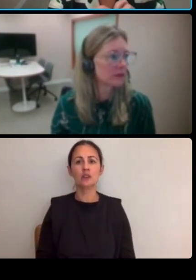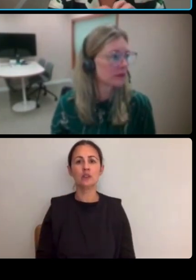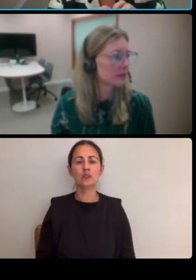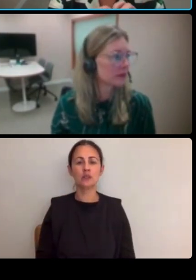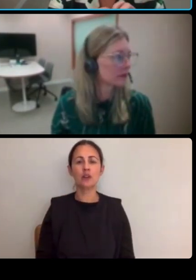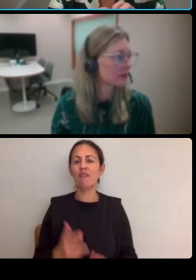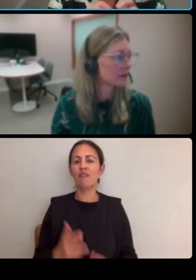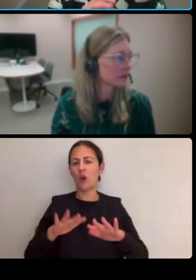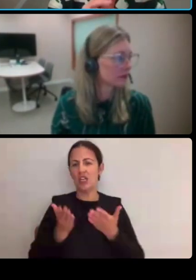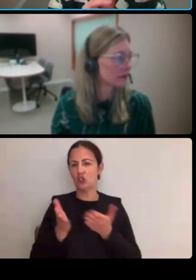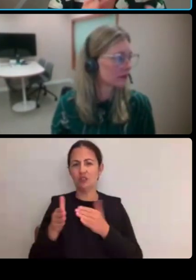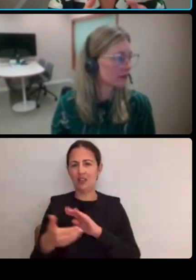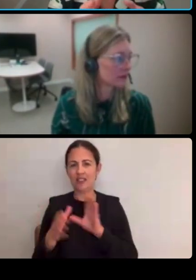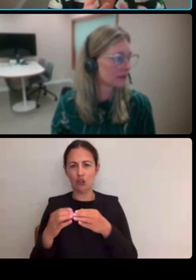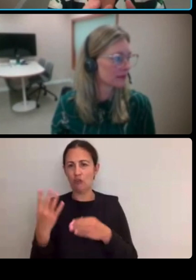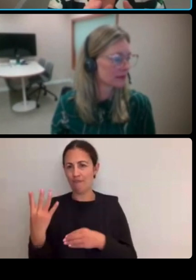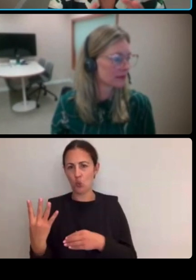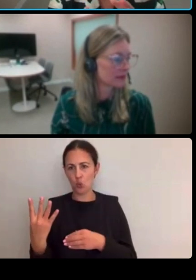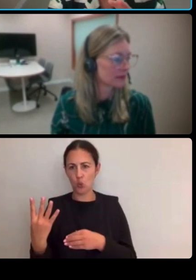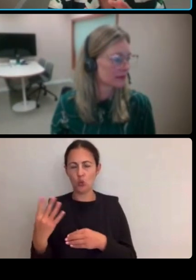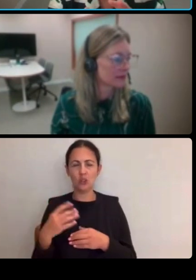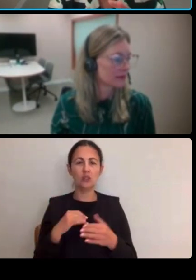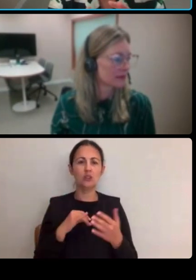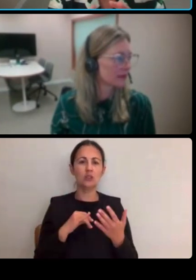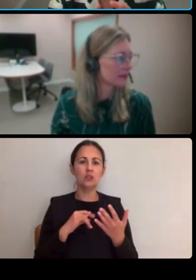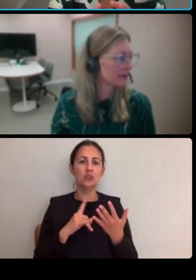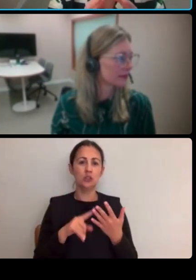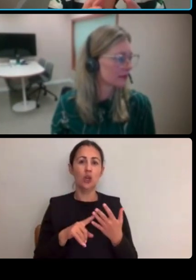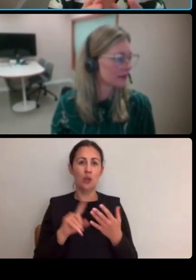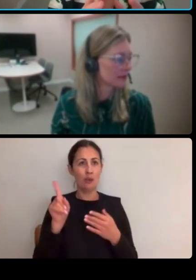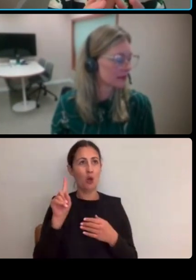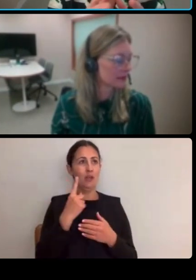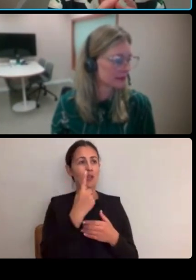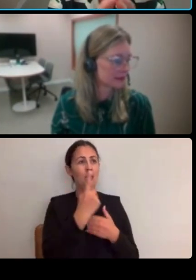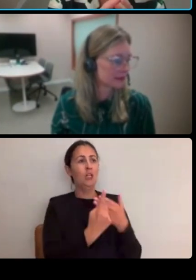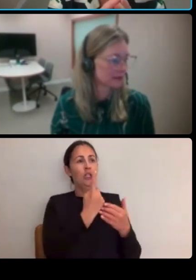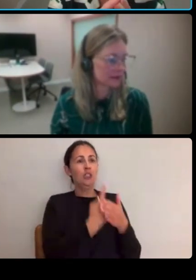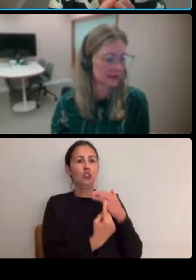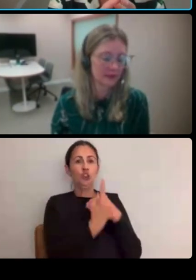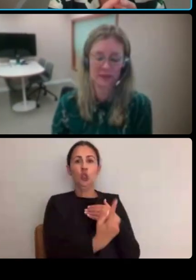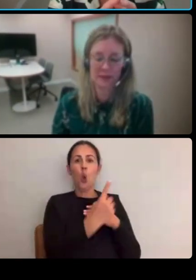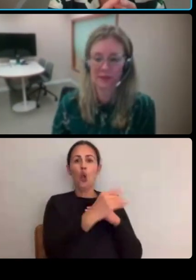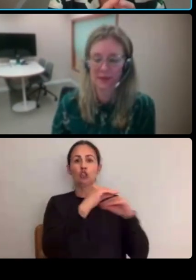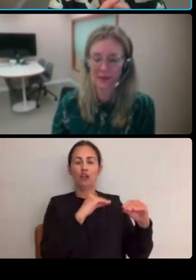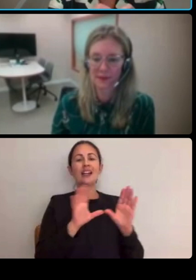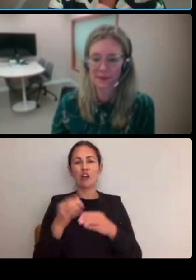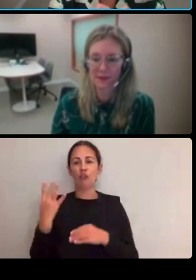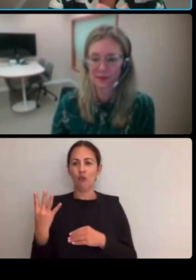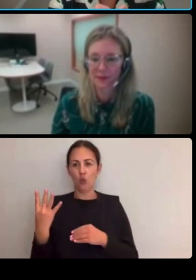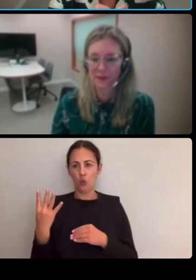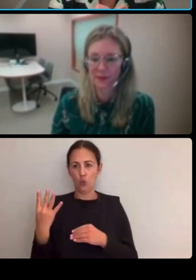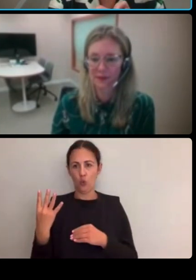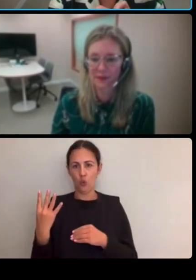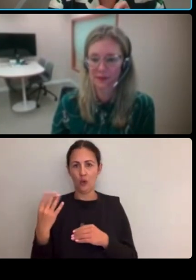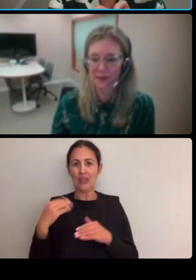types of services. So it's a real, that's where we've put them at the moment. In terms of sole traders